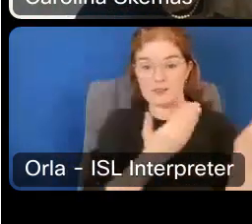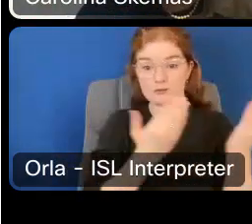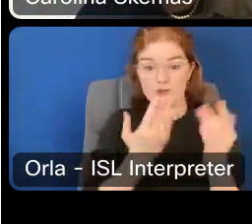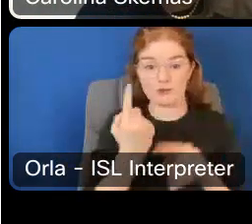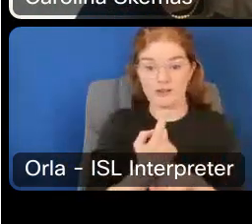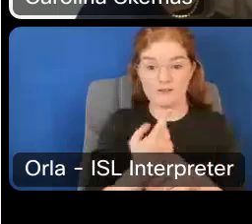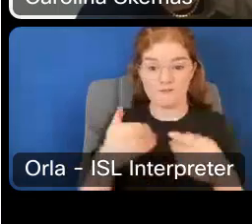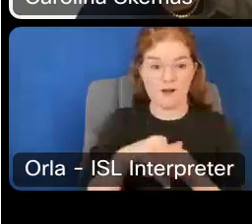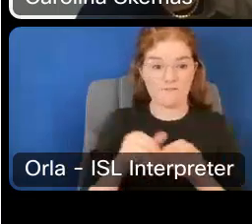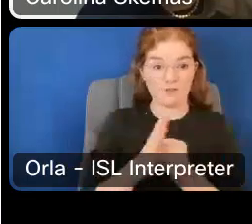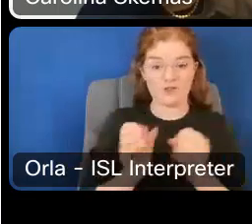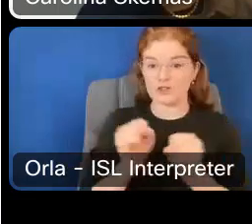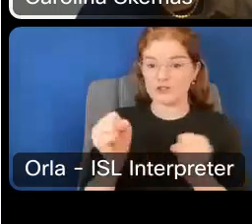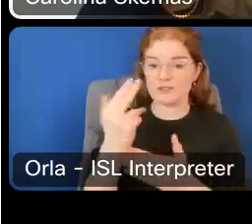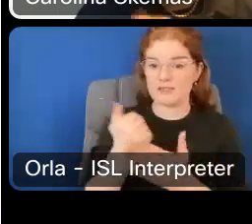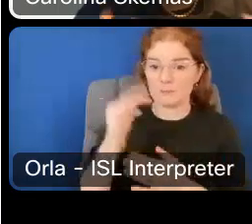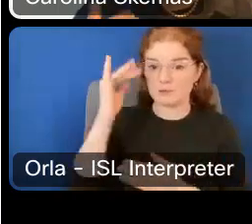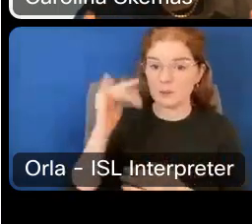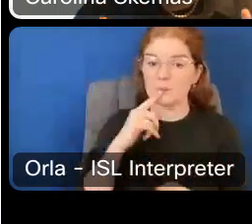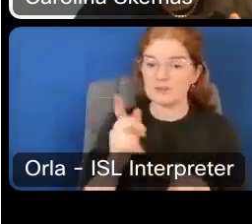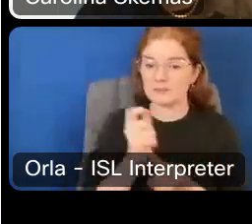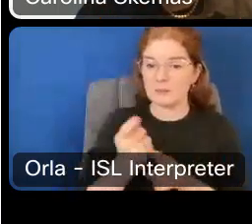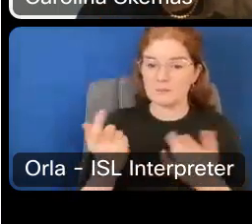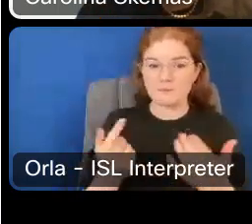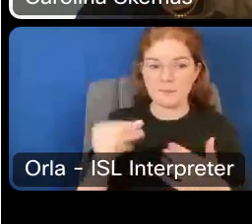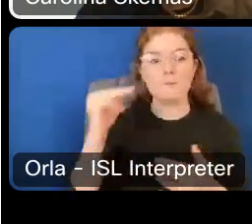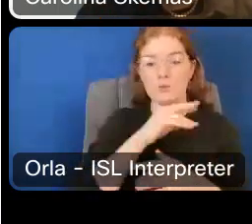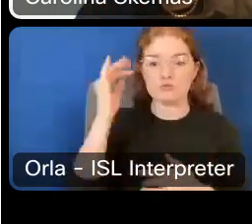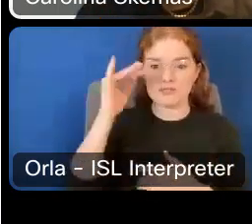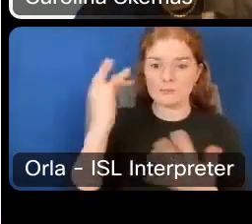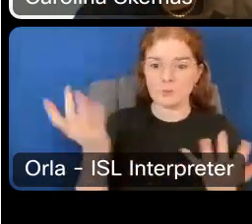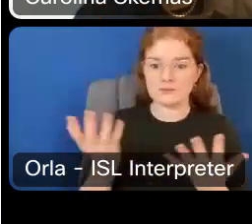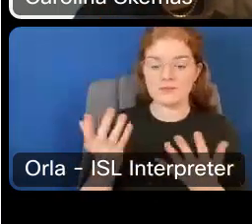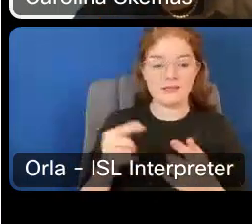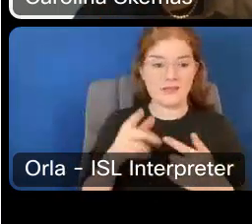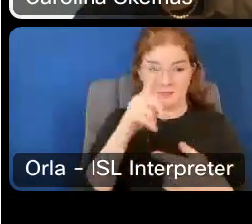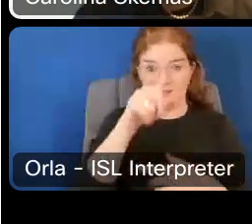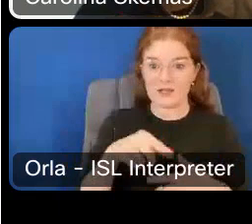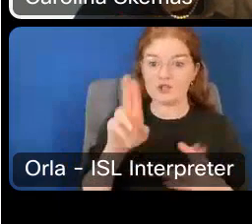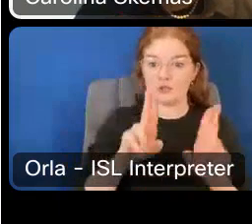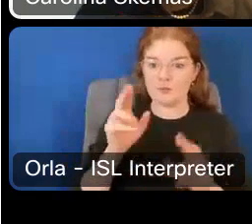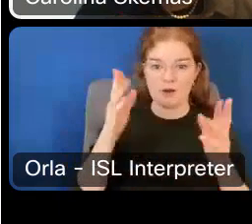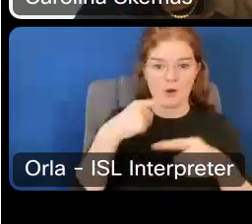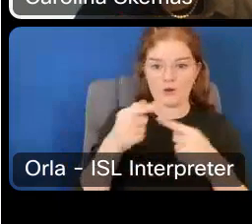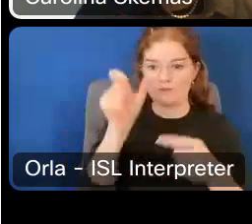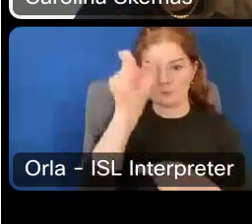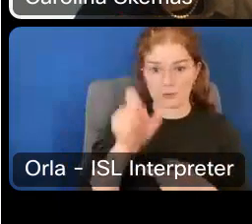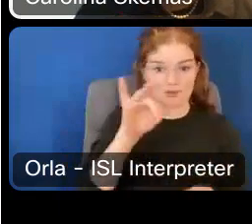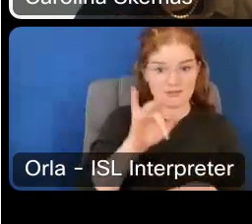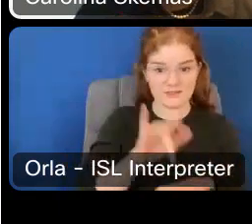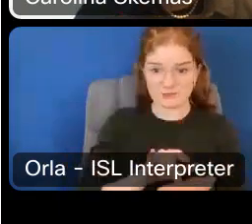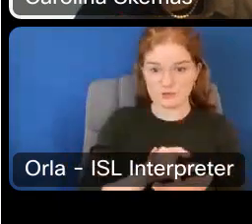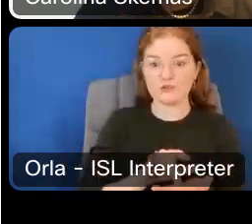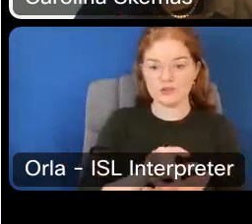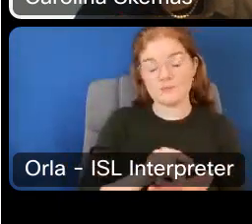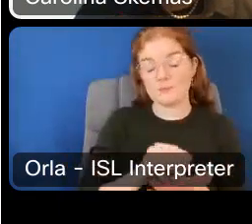service design principles, but basically the key principles is that they are user-centered, so person-centered, but in this case, not